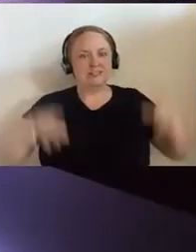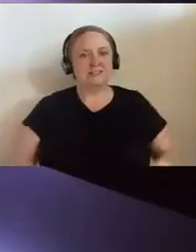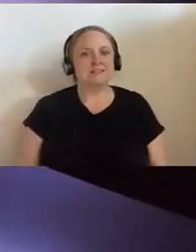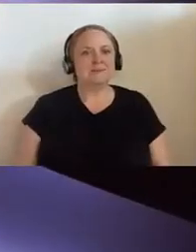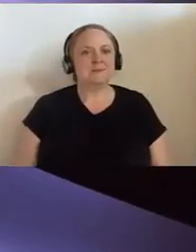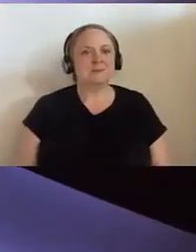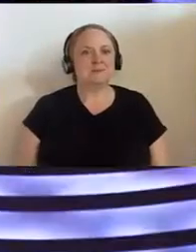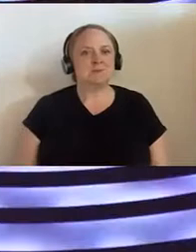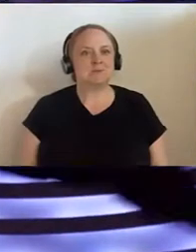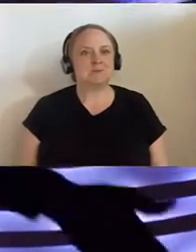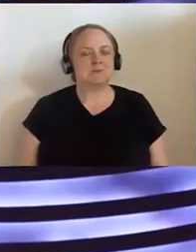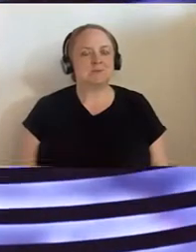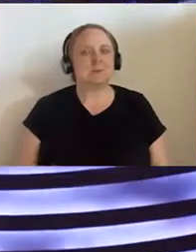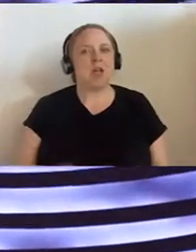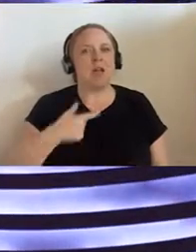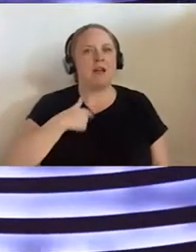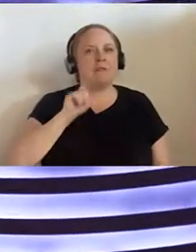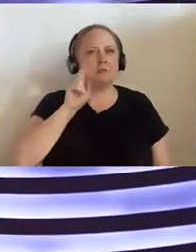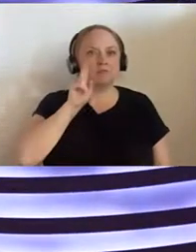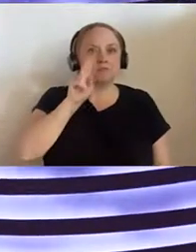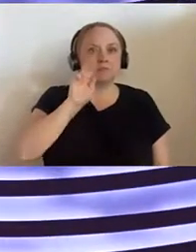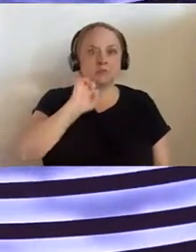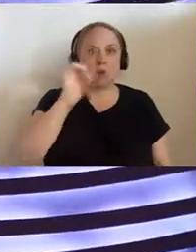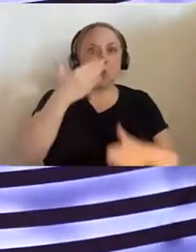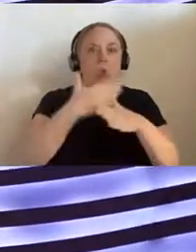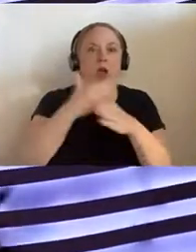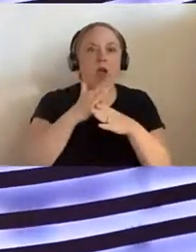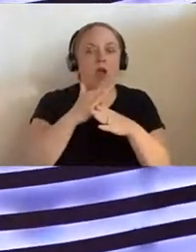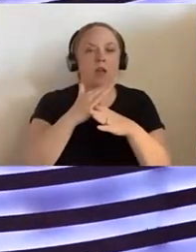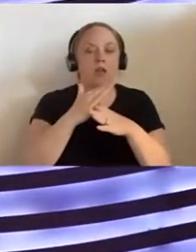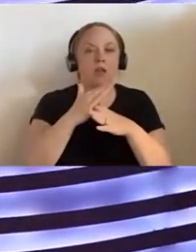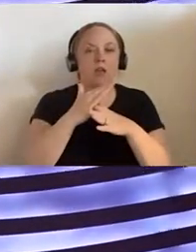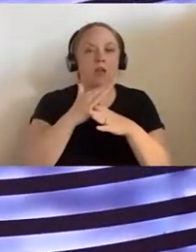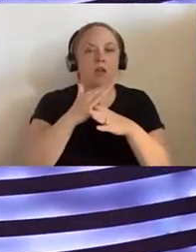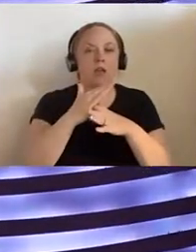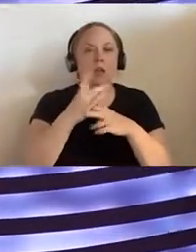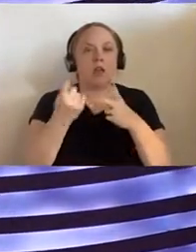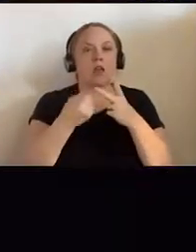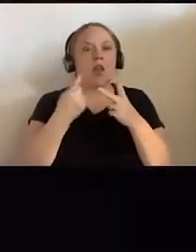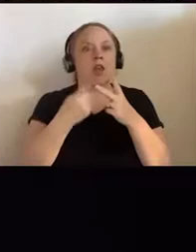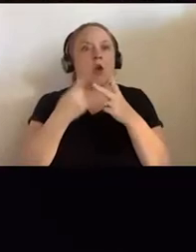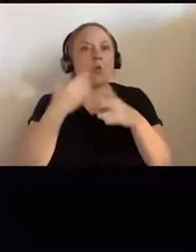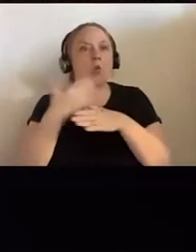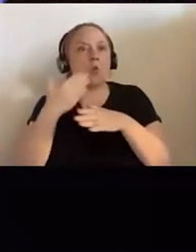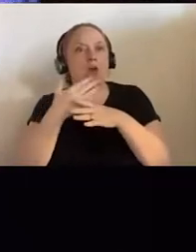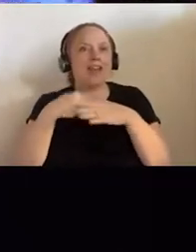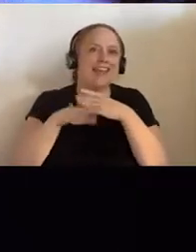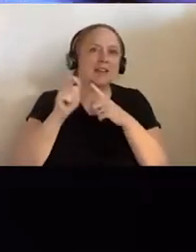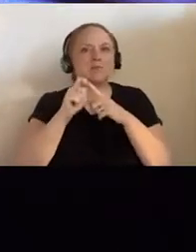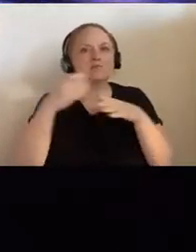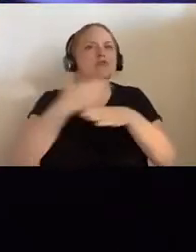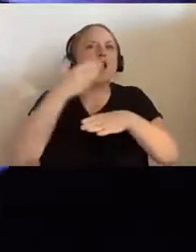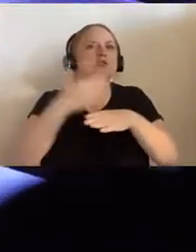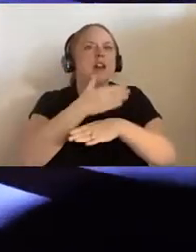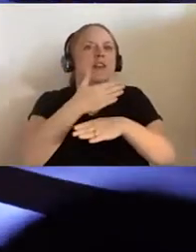So I first encountered your work when you had another kind of work in progress going,